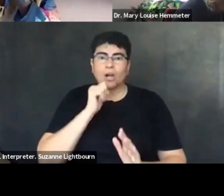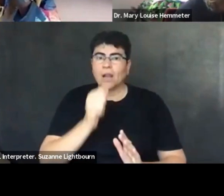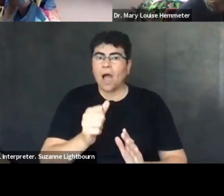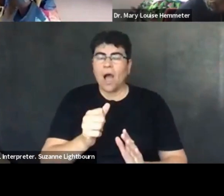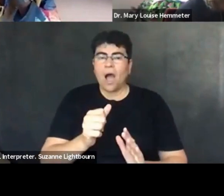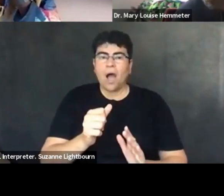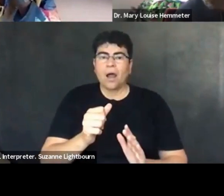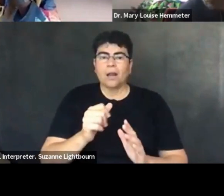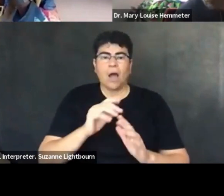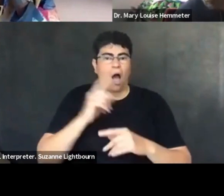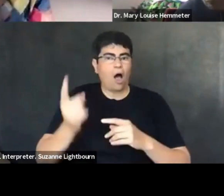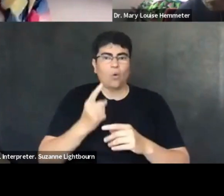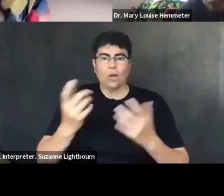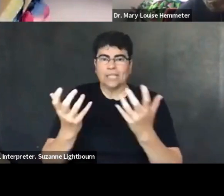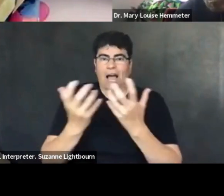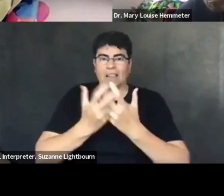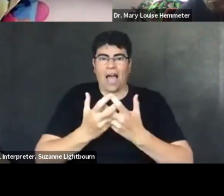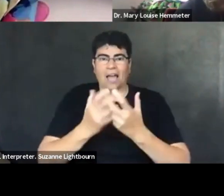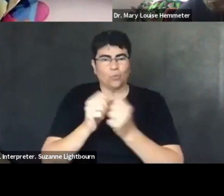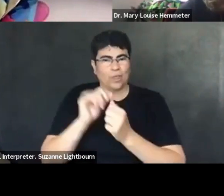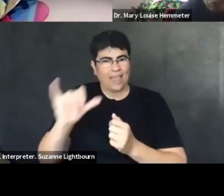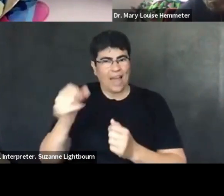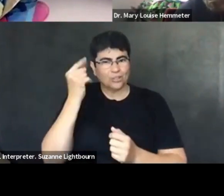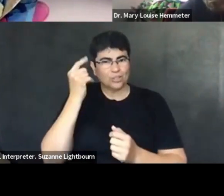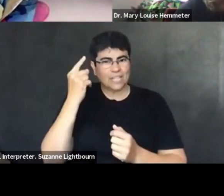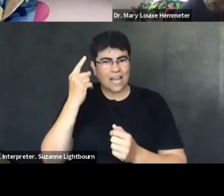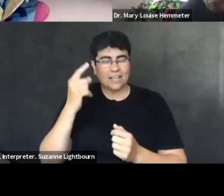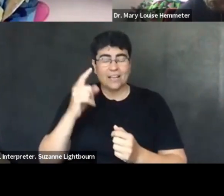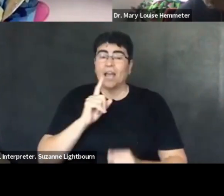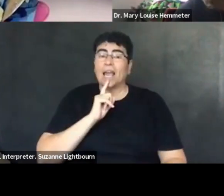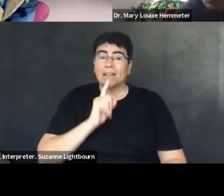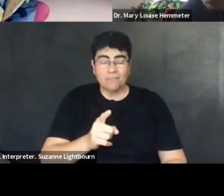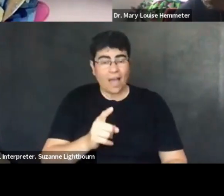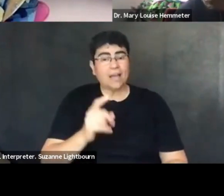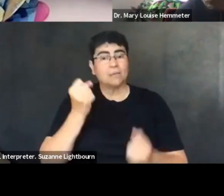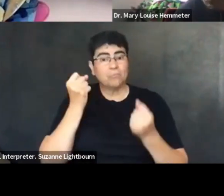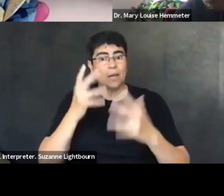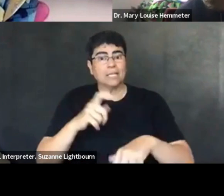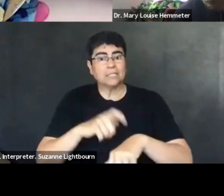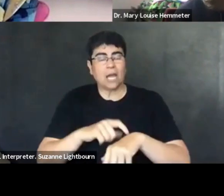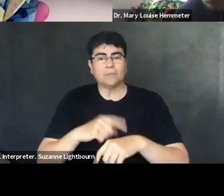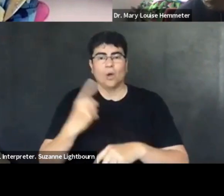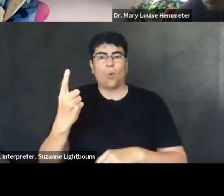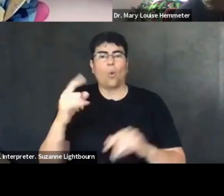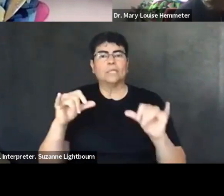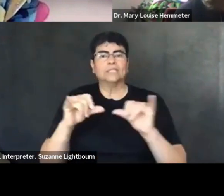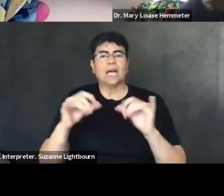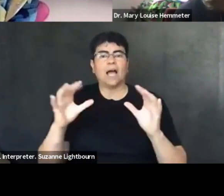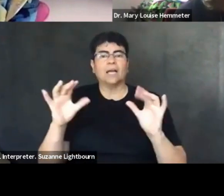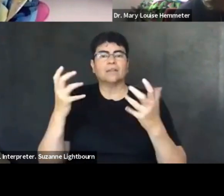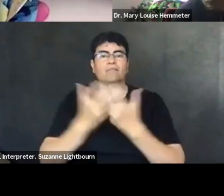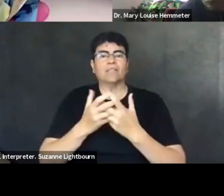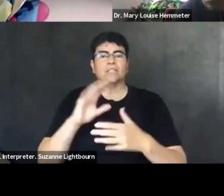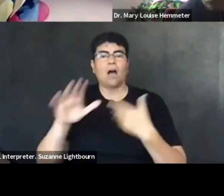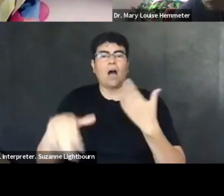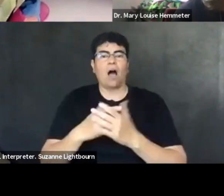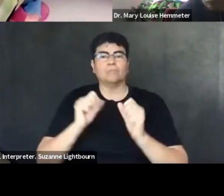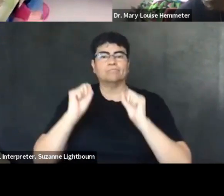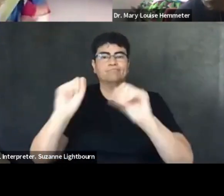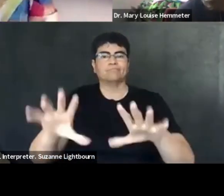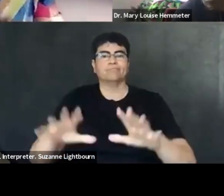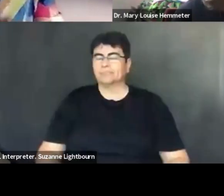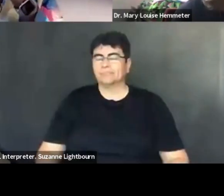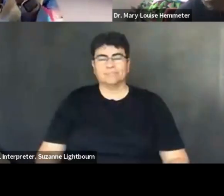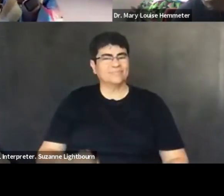always aligned with that understanding. In fact, in many cases, it's one size fits all. And that is just not